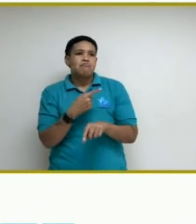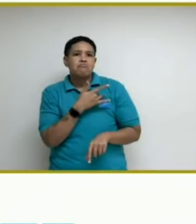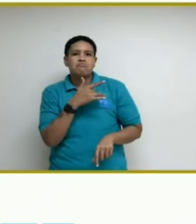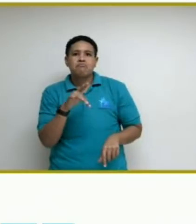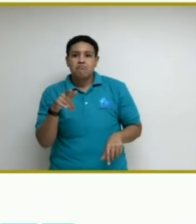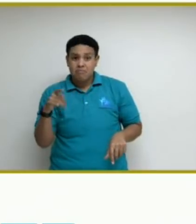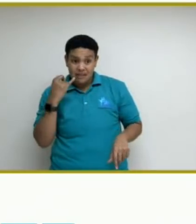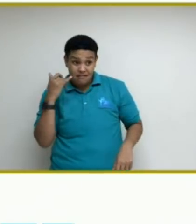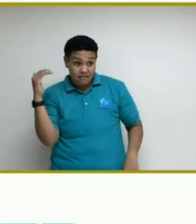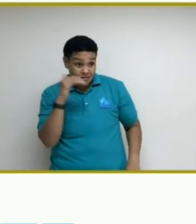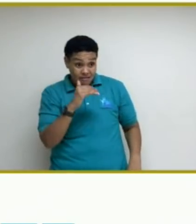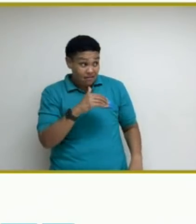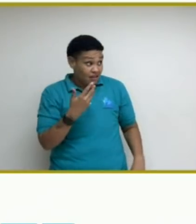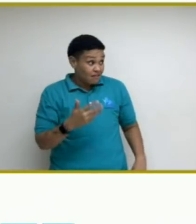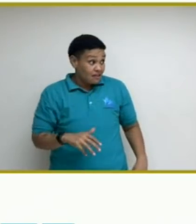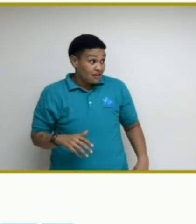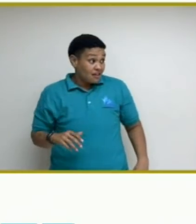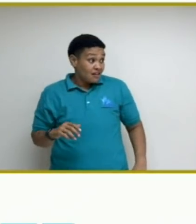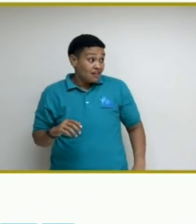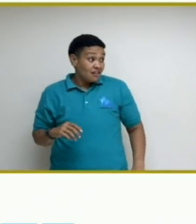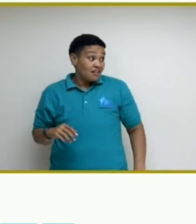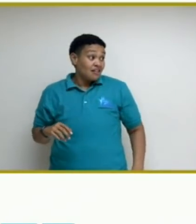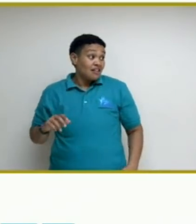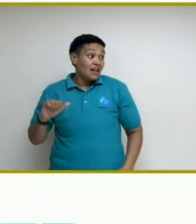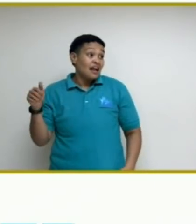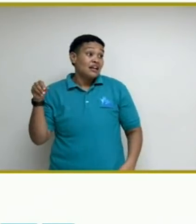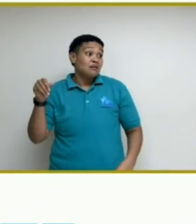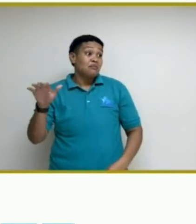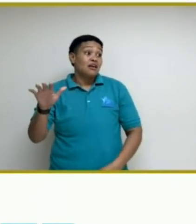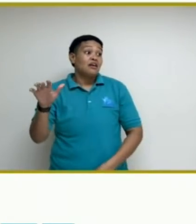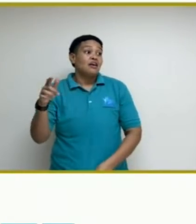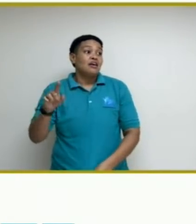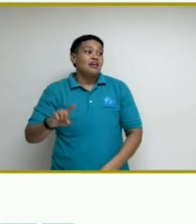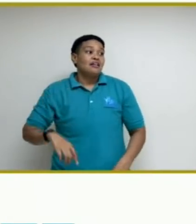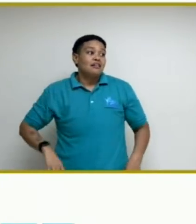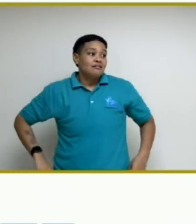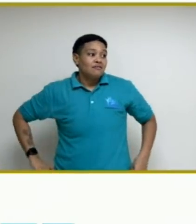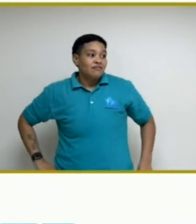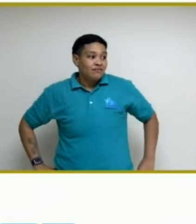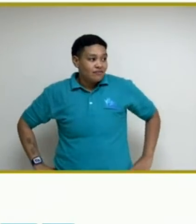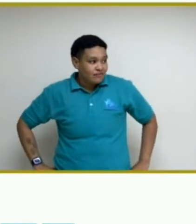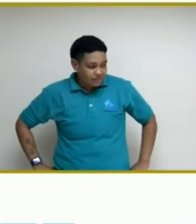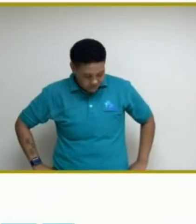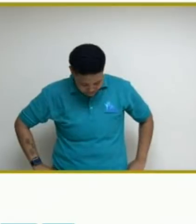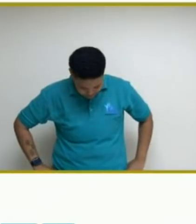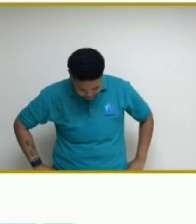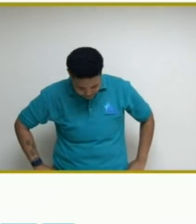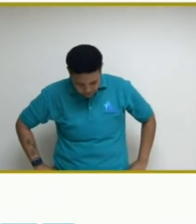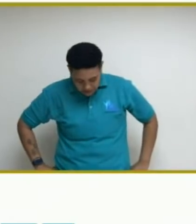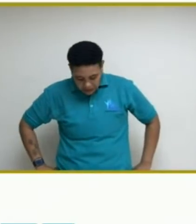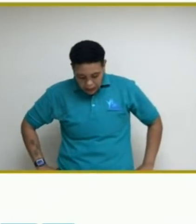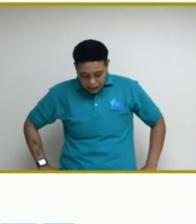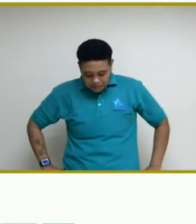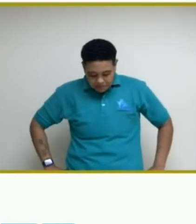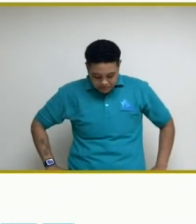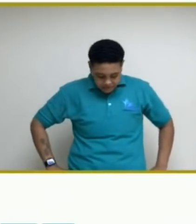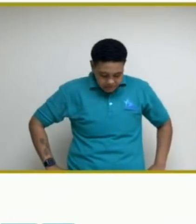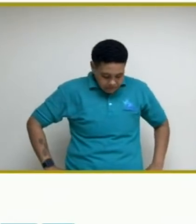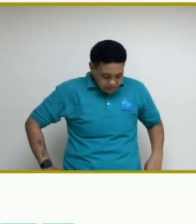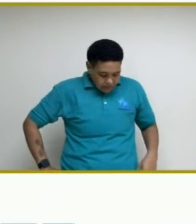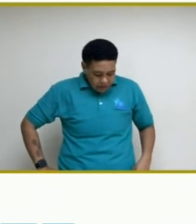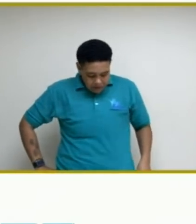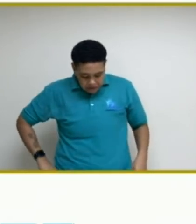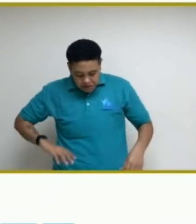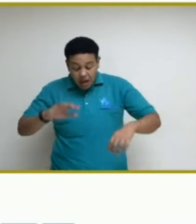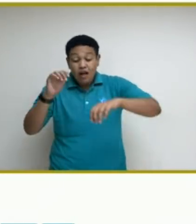a claim, and have there been any payouts? The other question is in regard to the digital vaccine